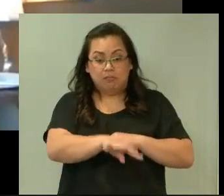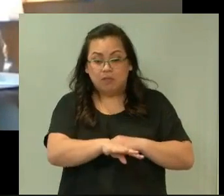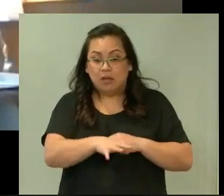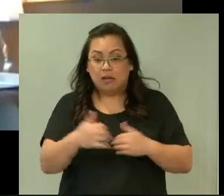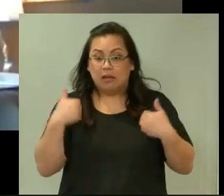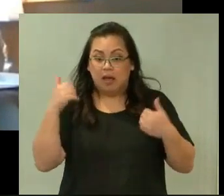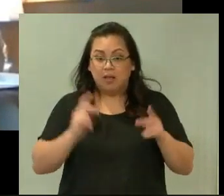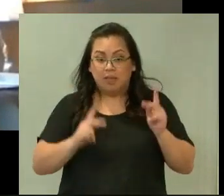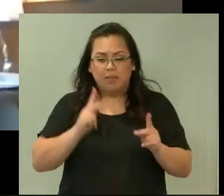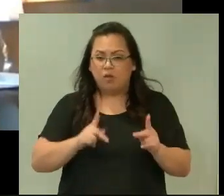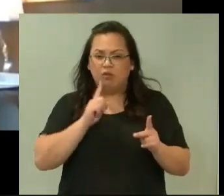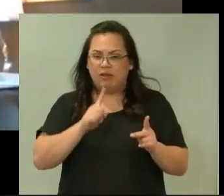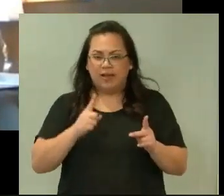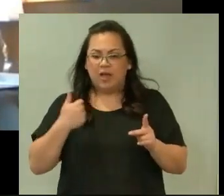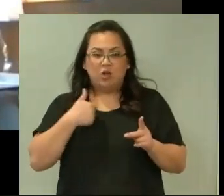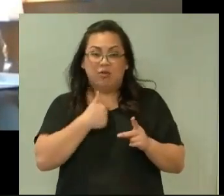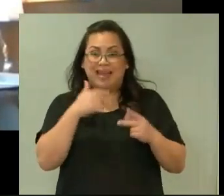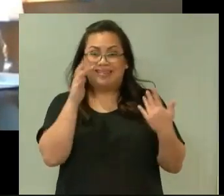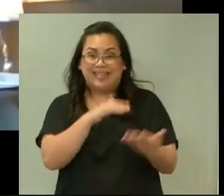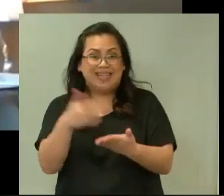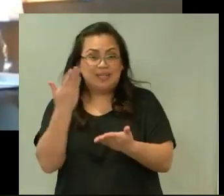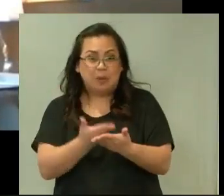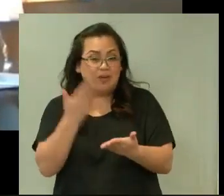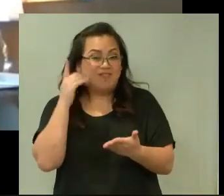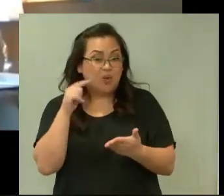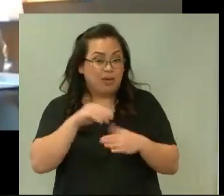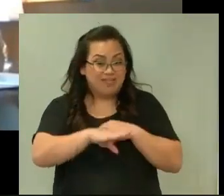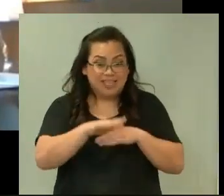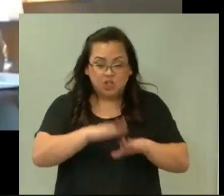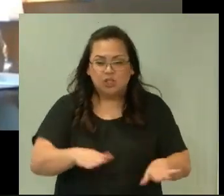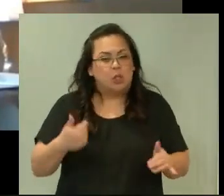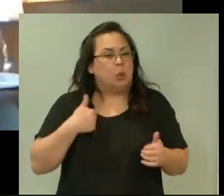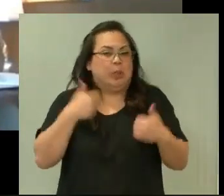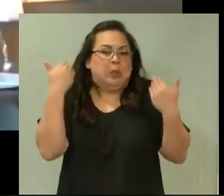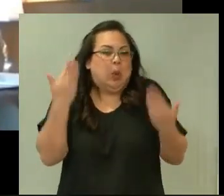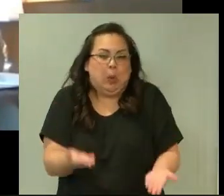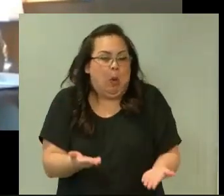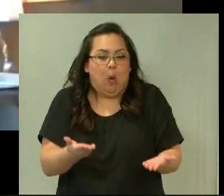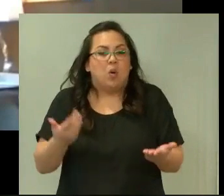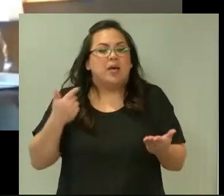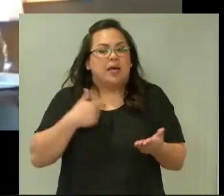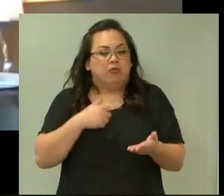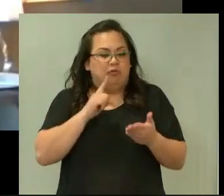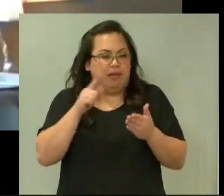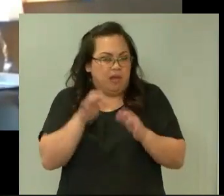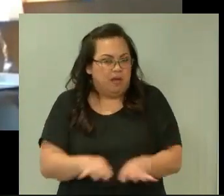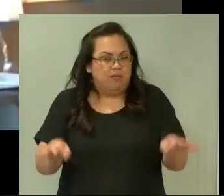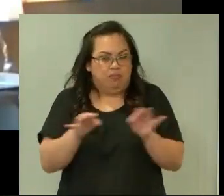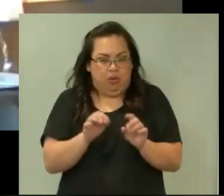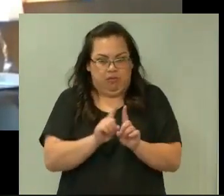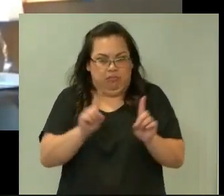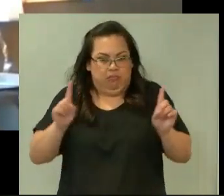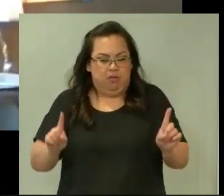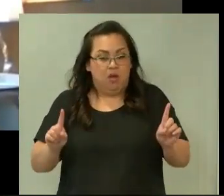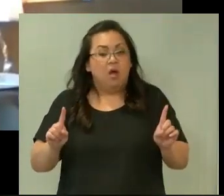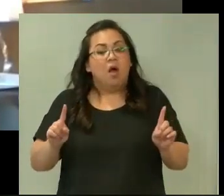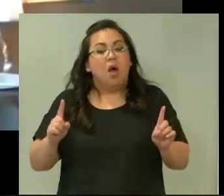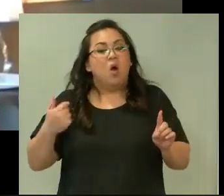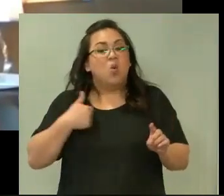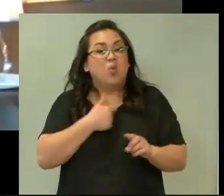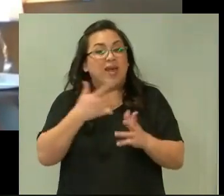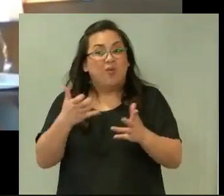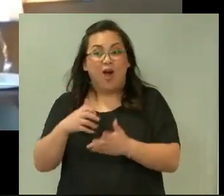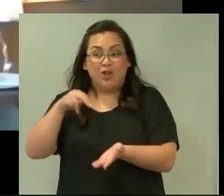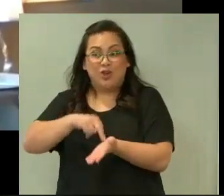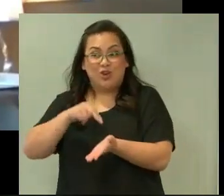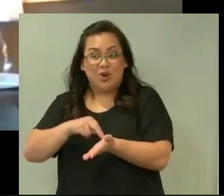is still largely unknown. So social distancing is important. We want a nurse in every school, because the pandemic is